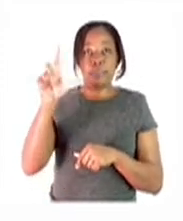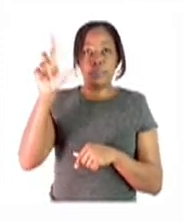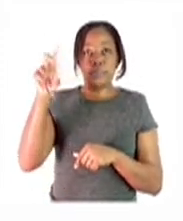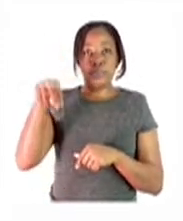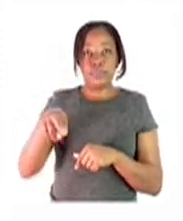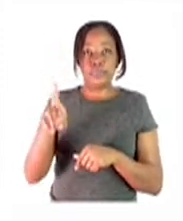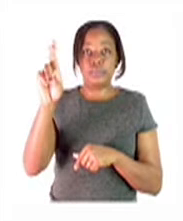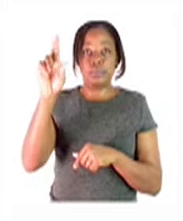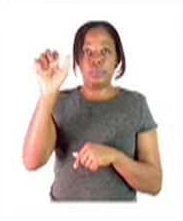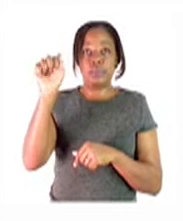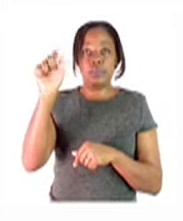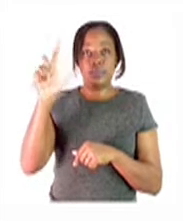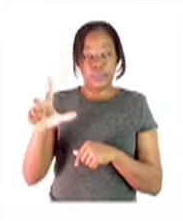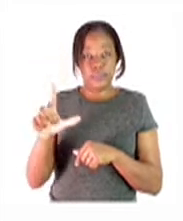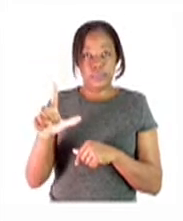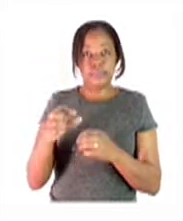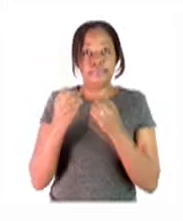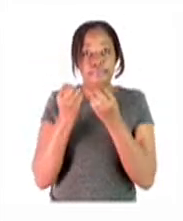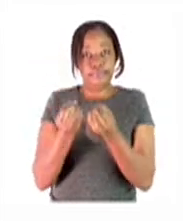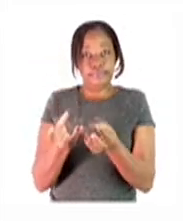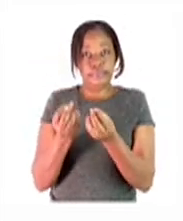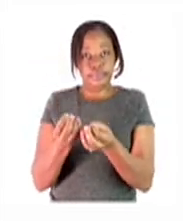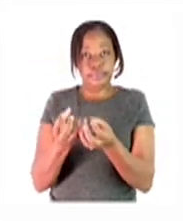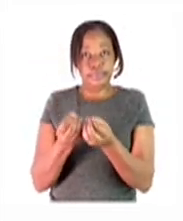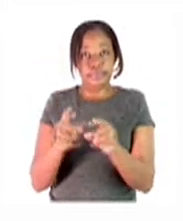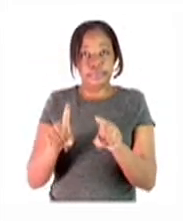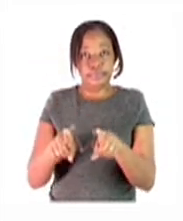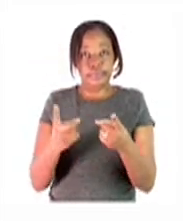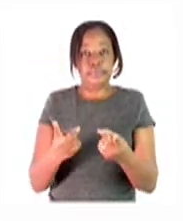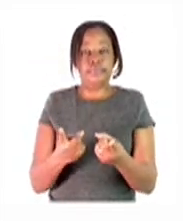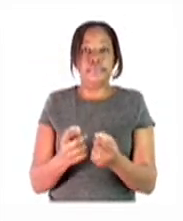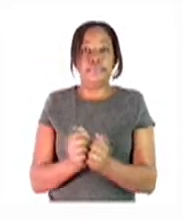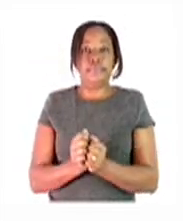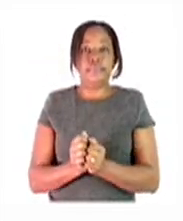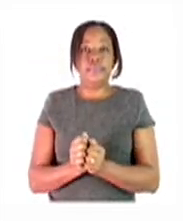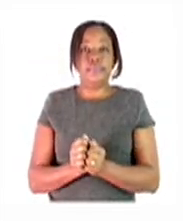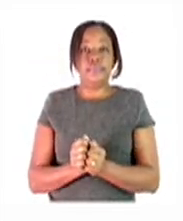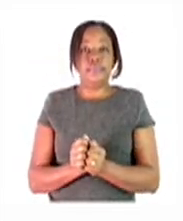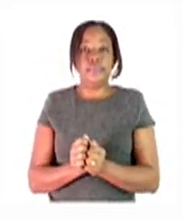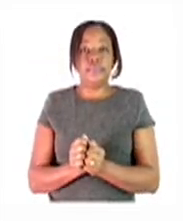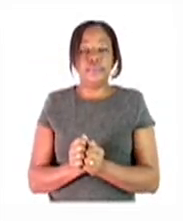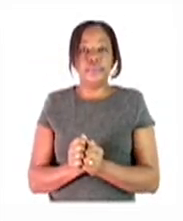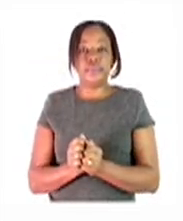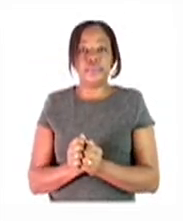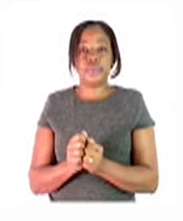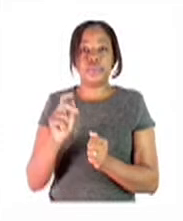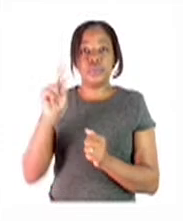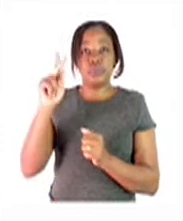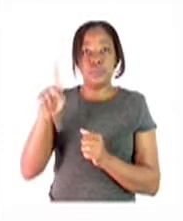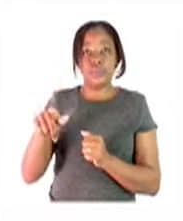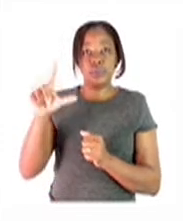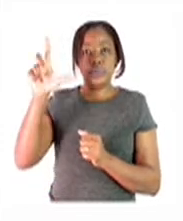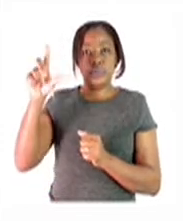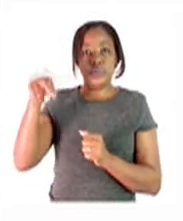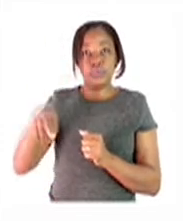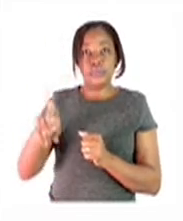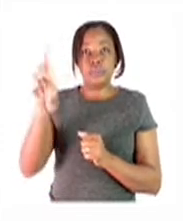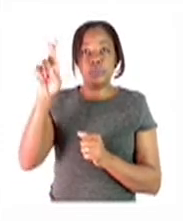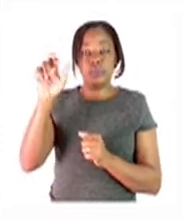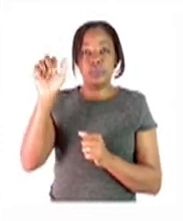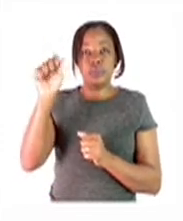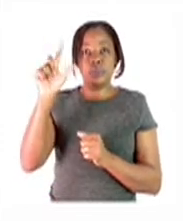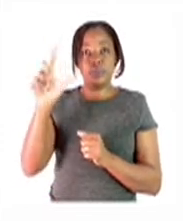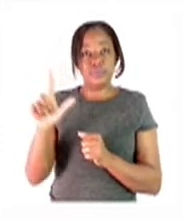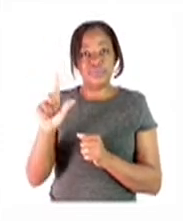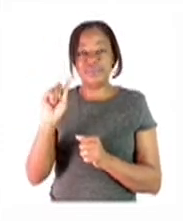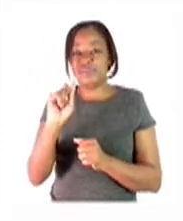to learn about plurals. What are plurals? A plural is when anything or something is more